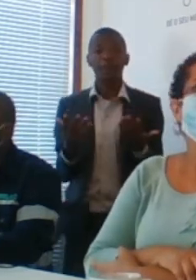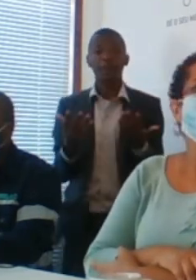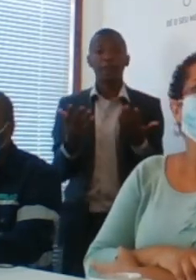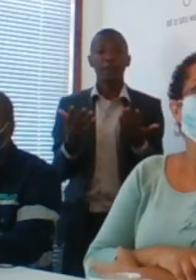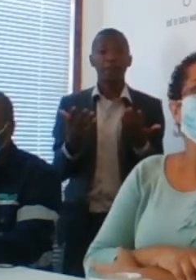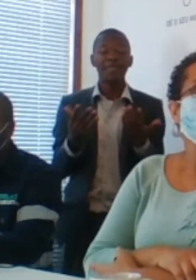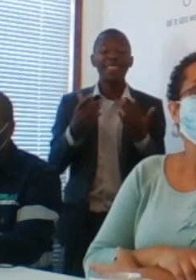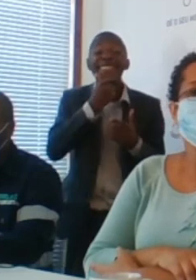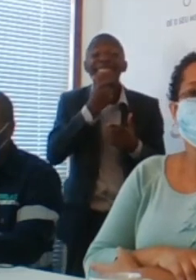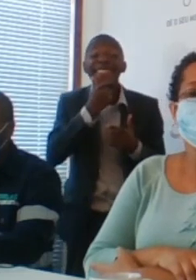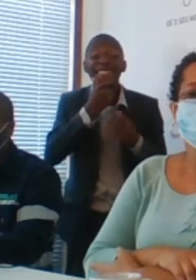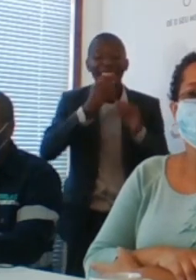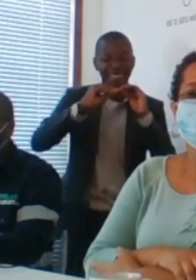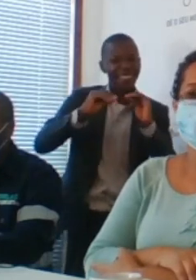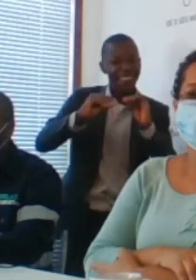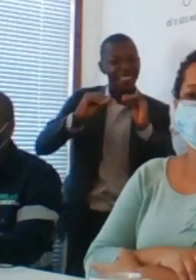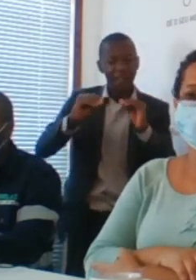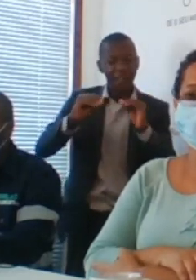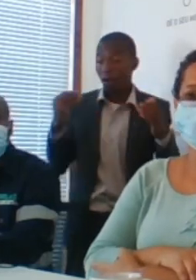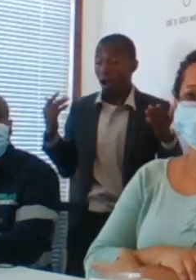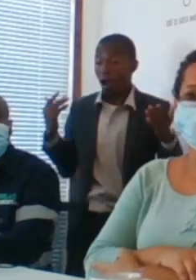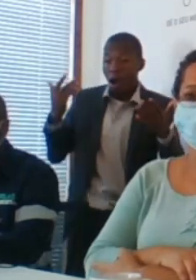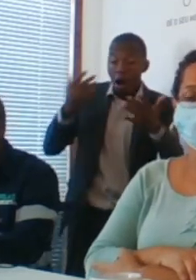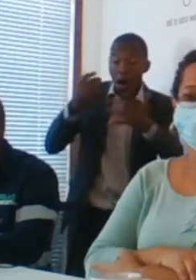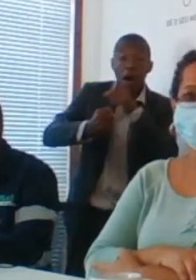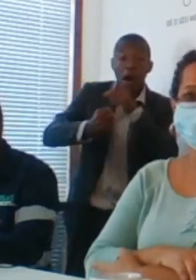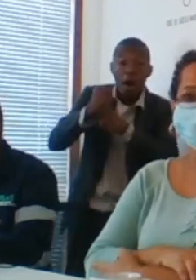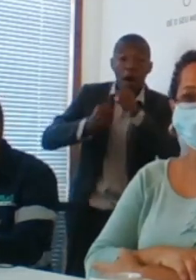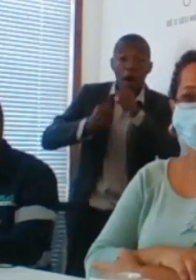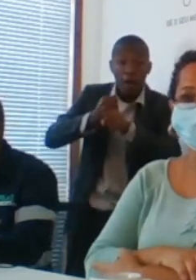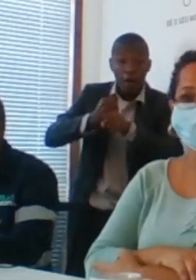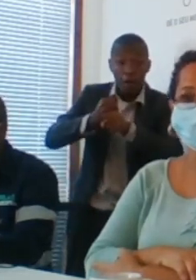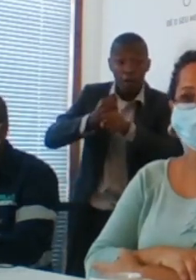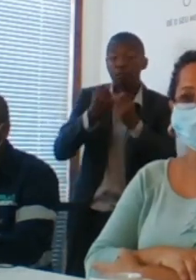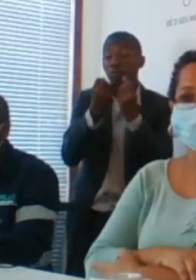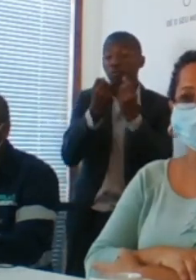I've been teaching English for many years now.